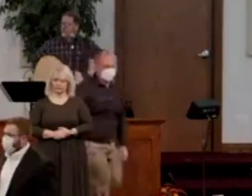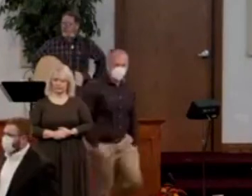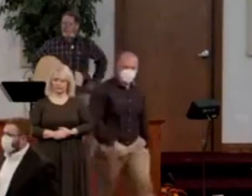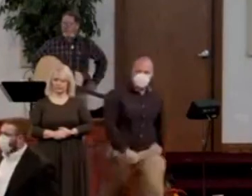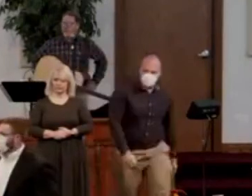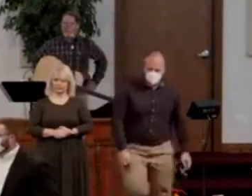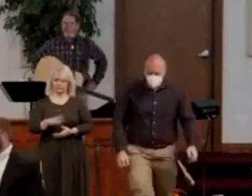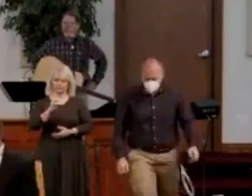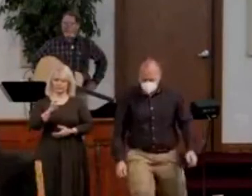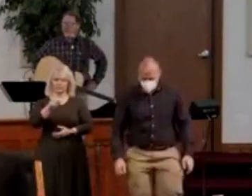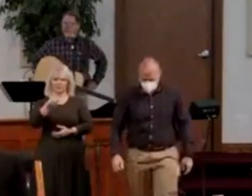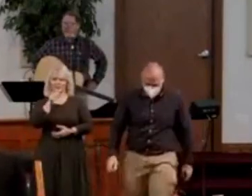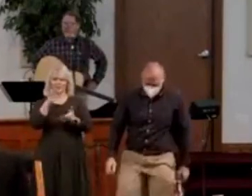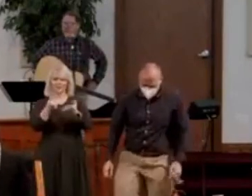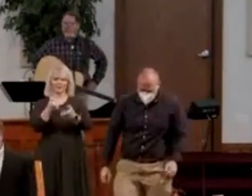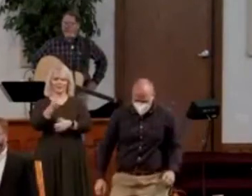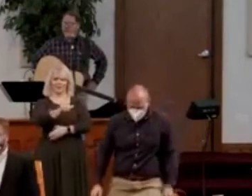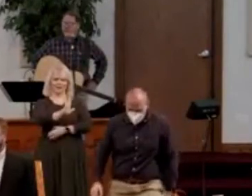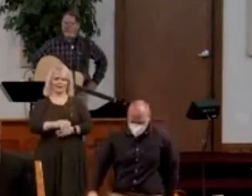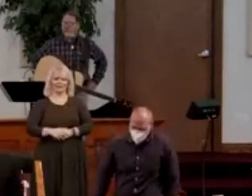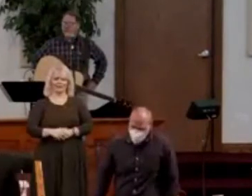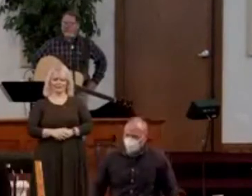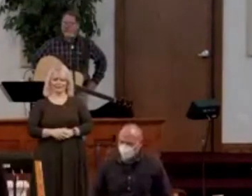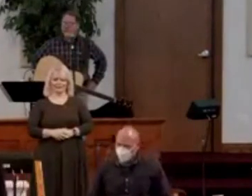Mark doesn't want his.